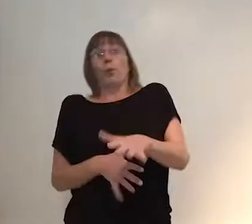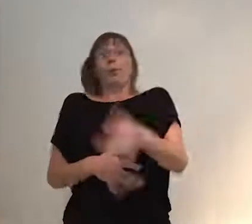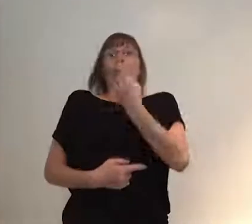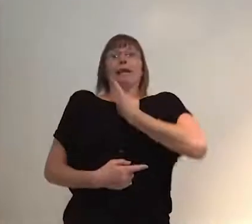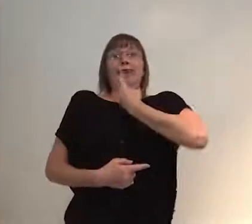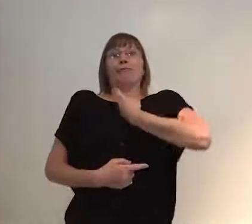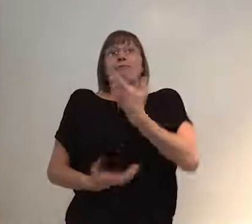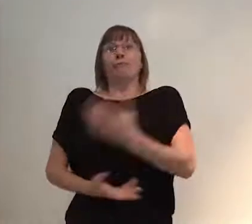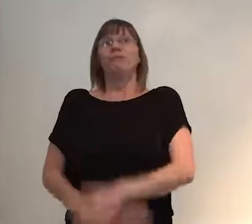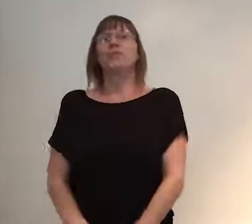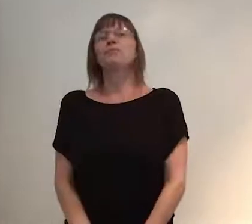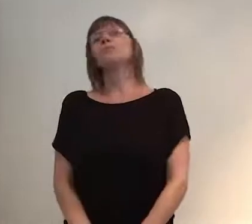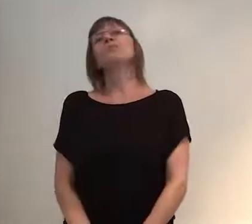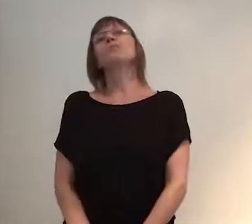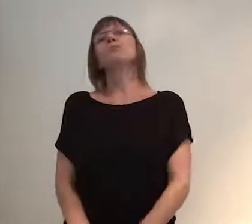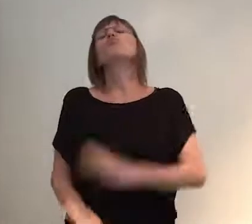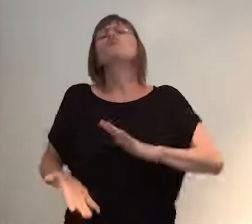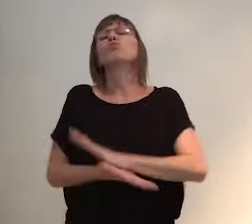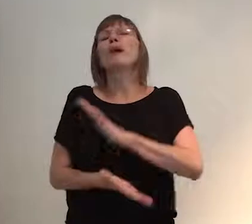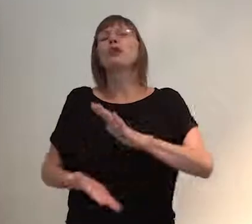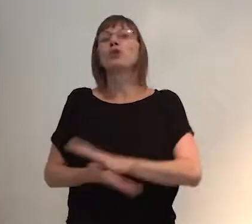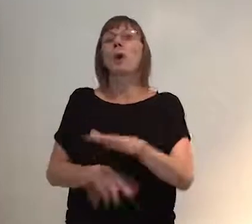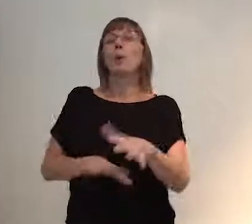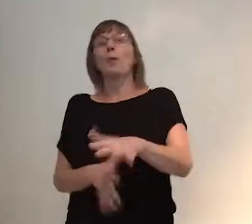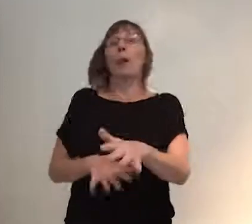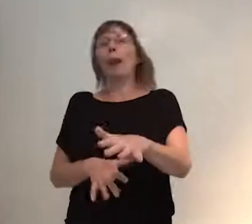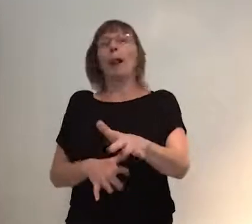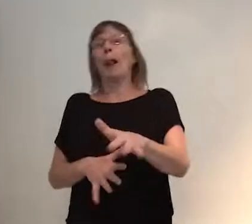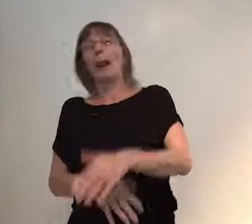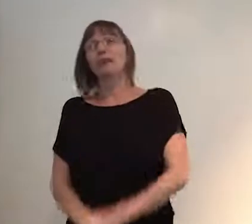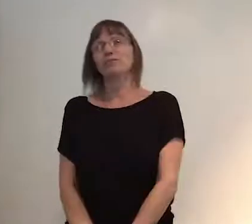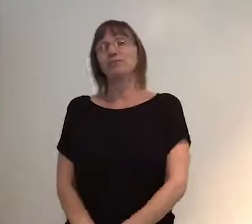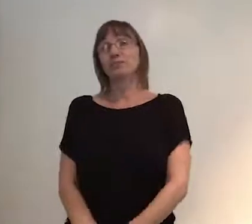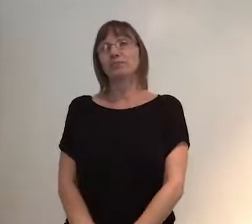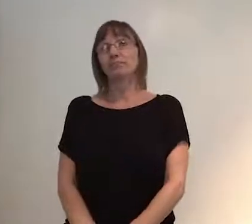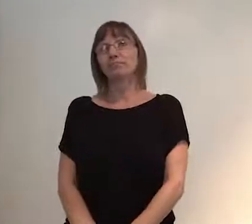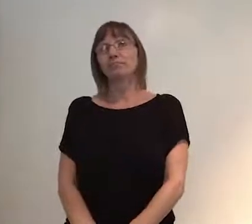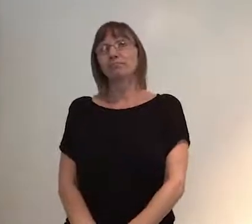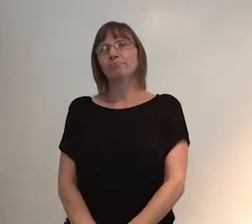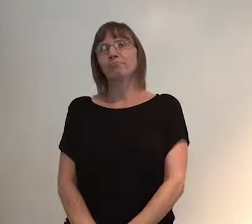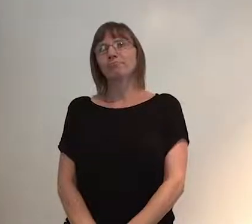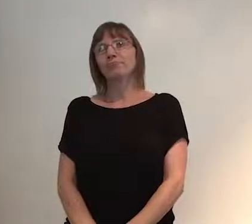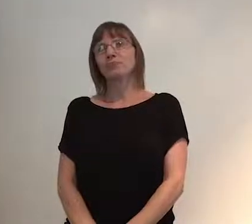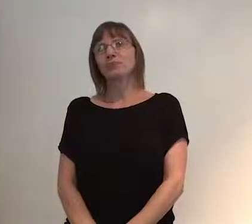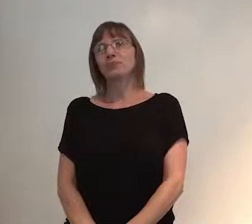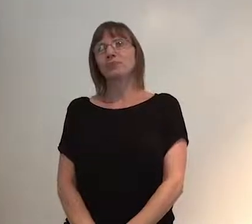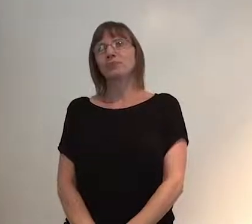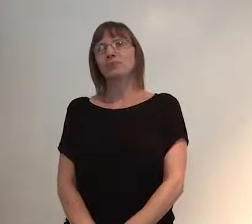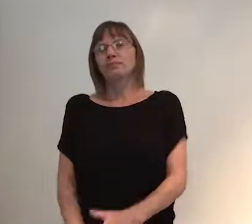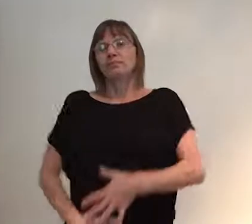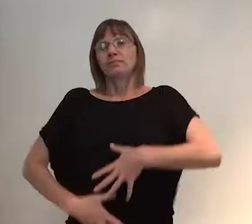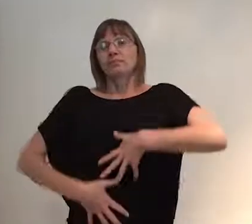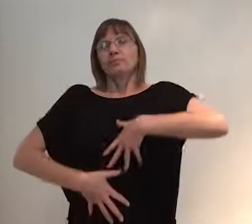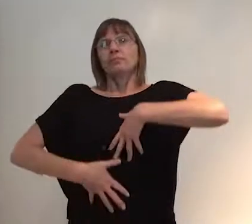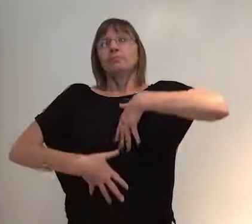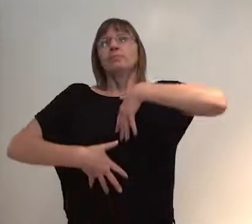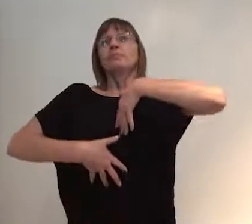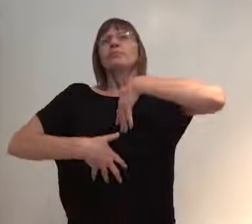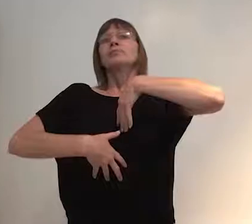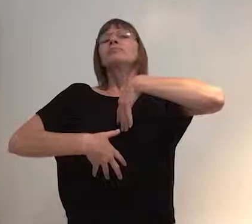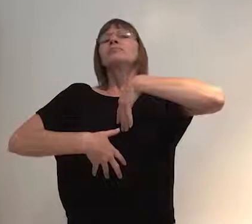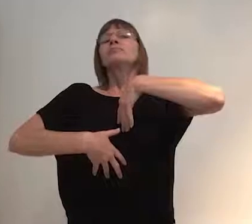there's my wobble. Just enjoy the wobble. Just go with it. And then